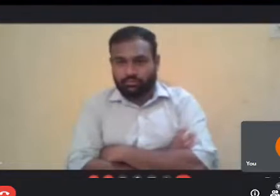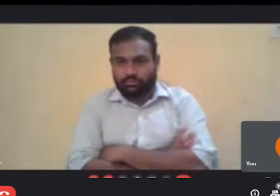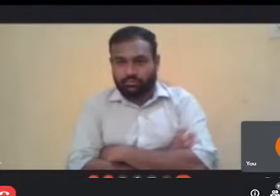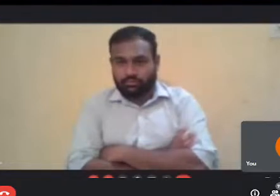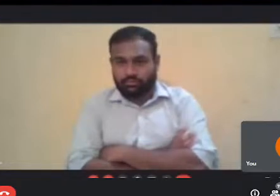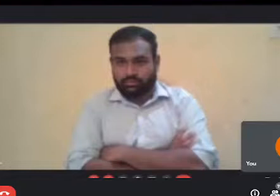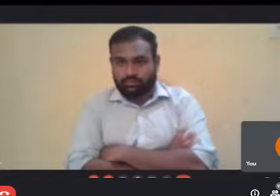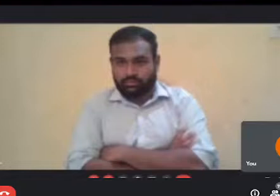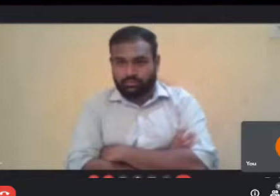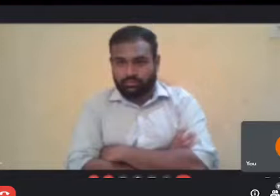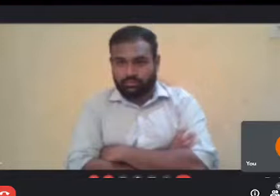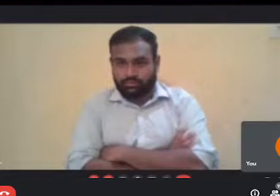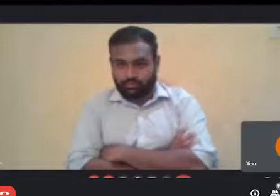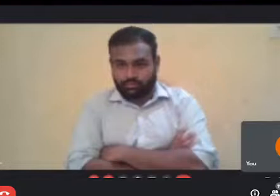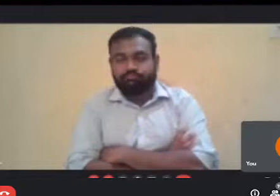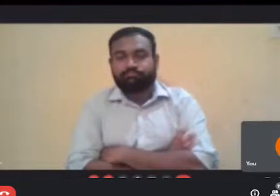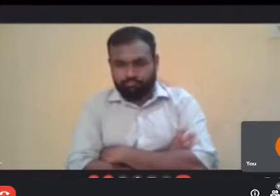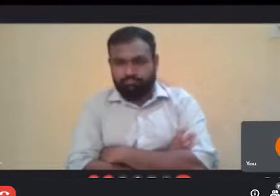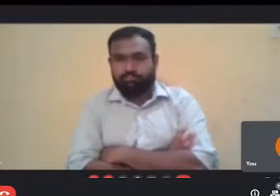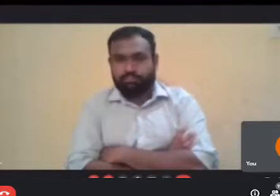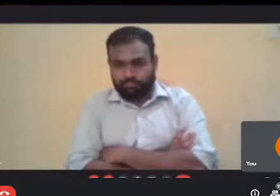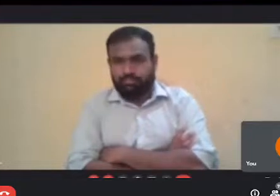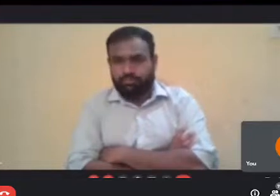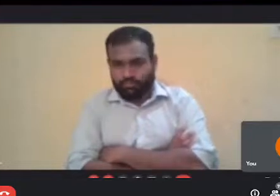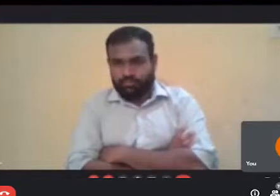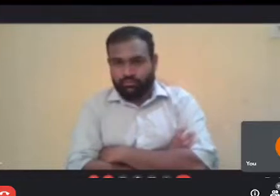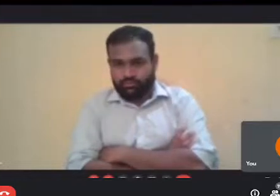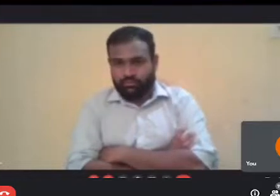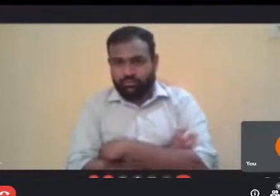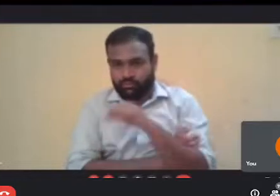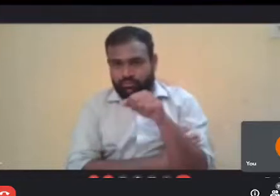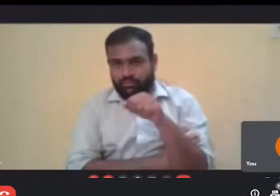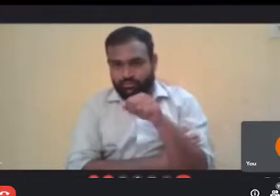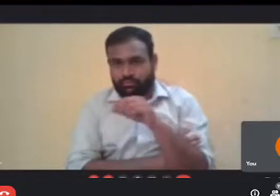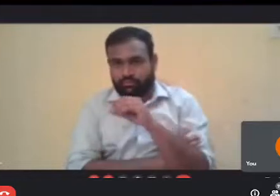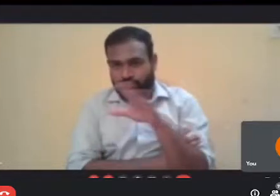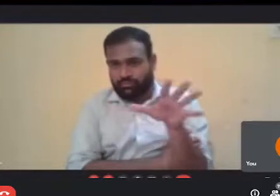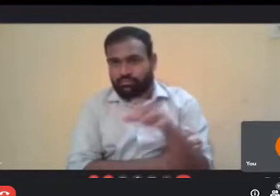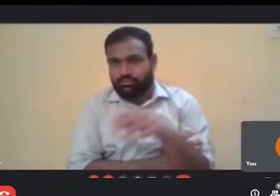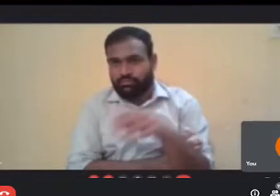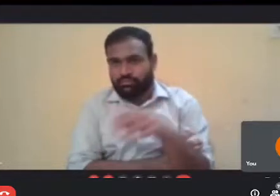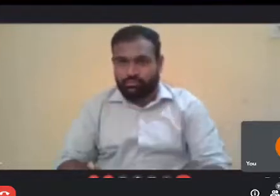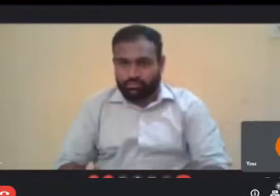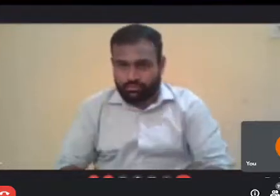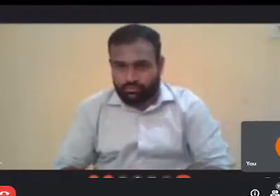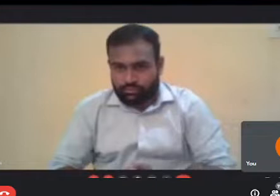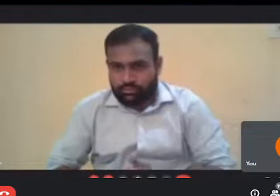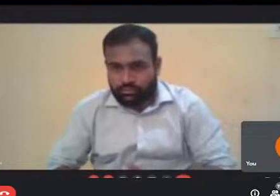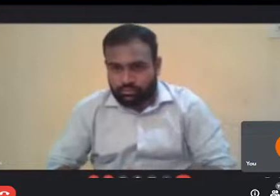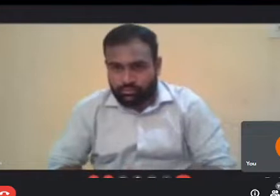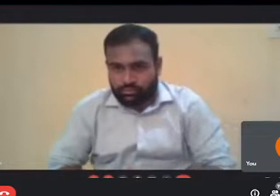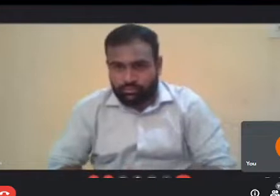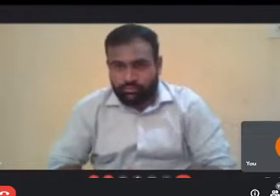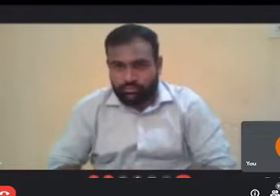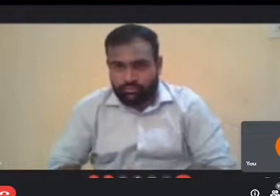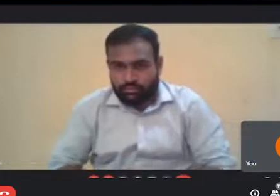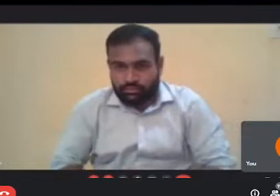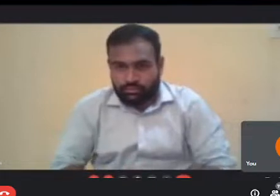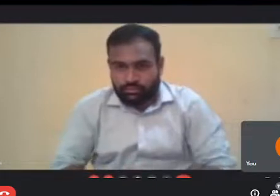Open Schooling, in which again our group has collaborated, and some lectures are already there